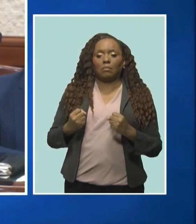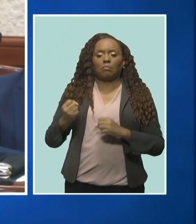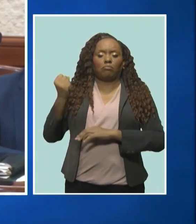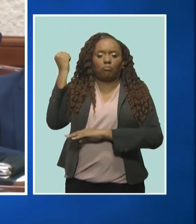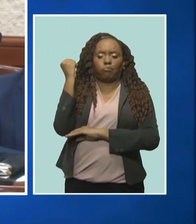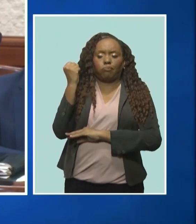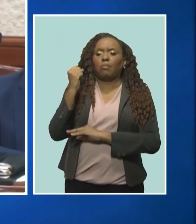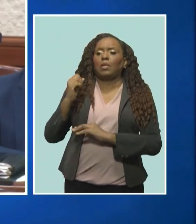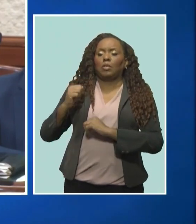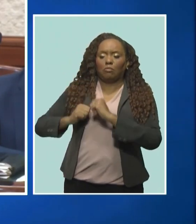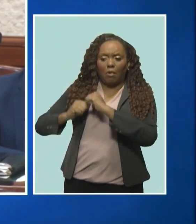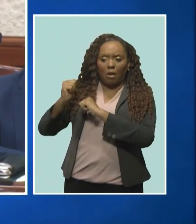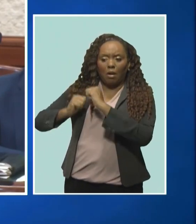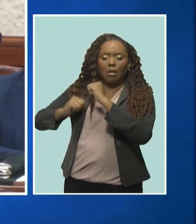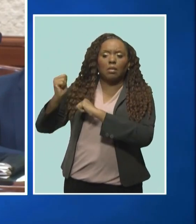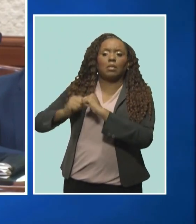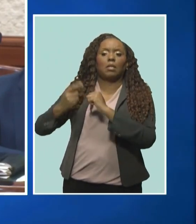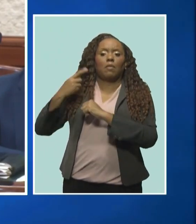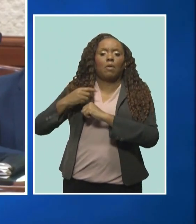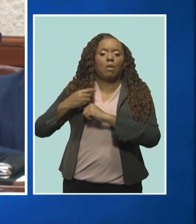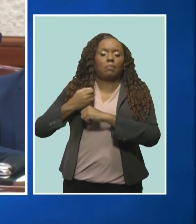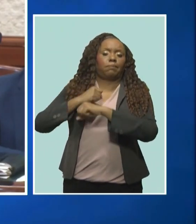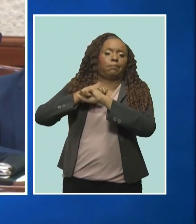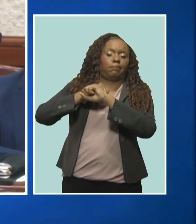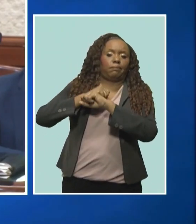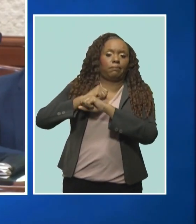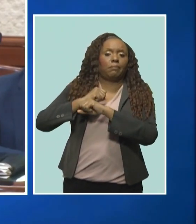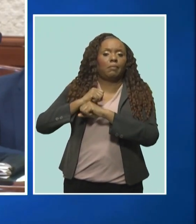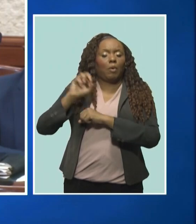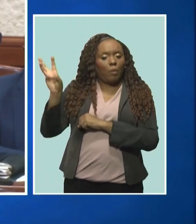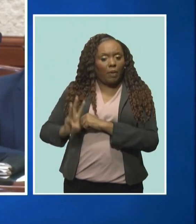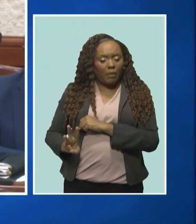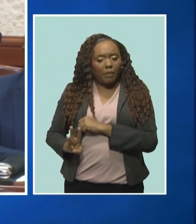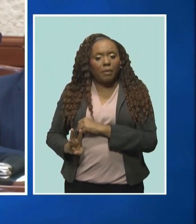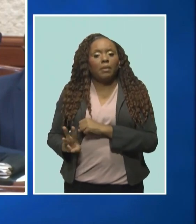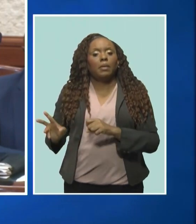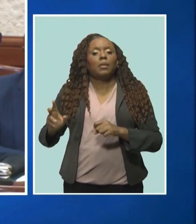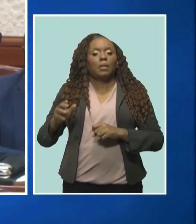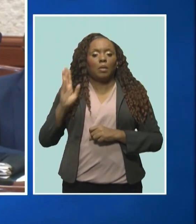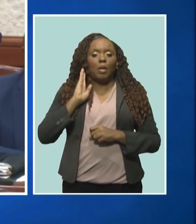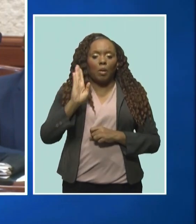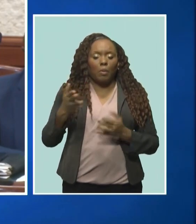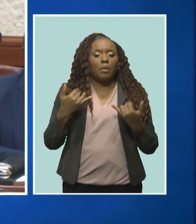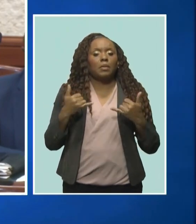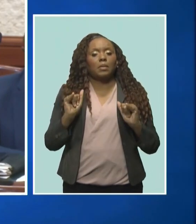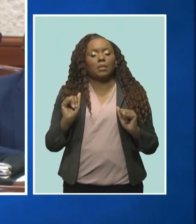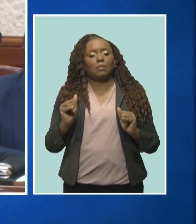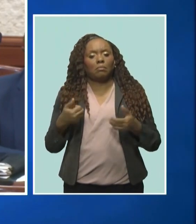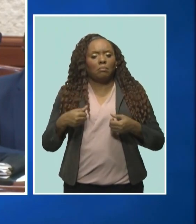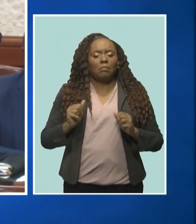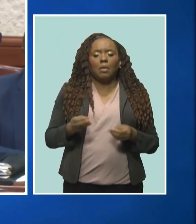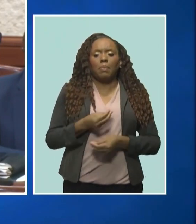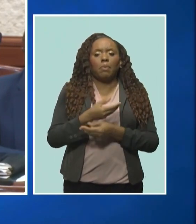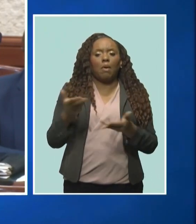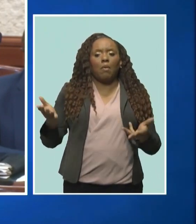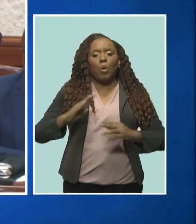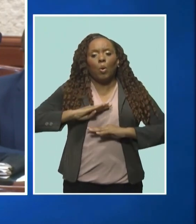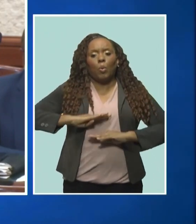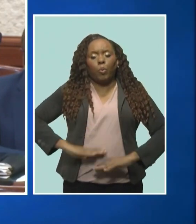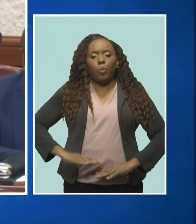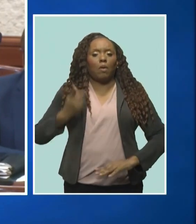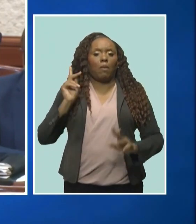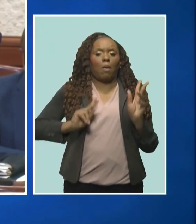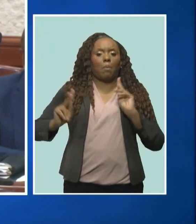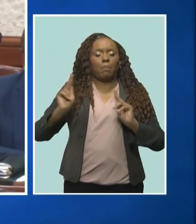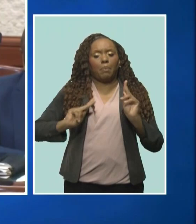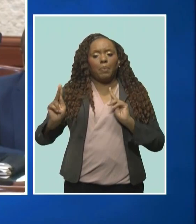increasing vagaries associated with the climate crisis, I can give the assurance that everything will be done to provide relief in the short term to the hundreds of persons directly affected